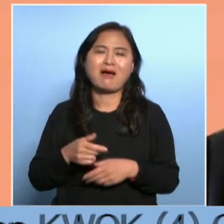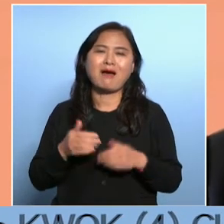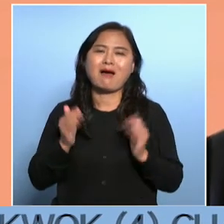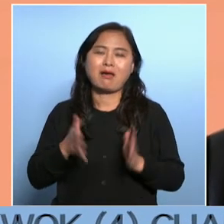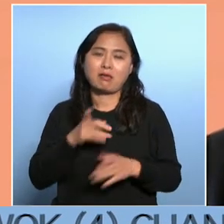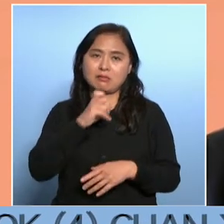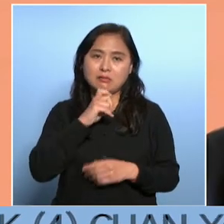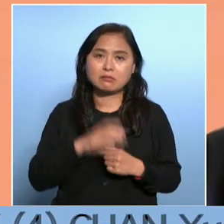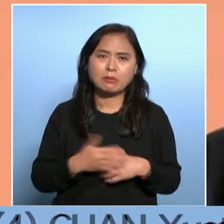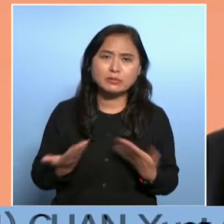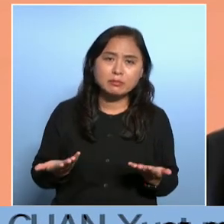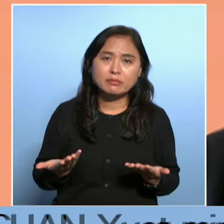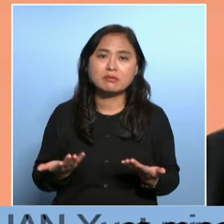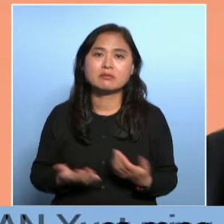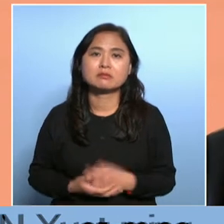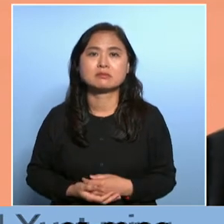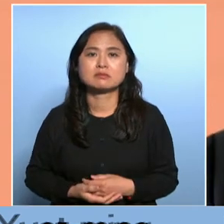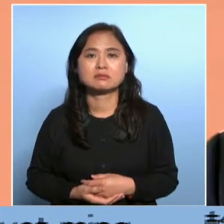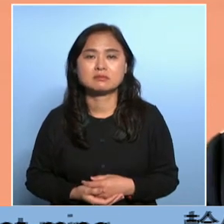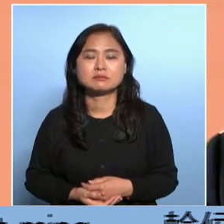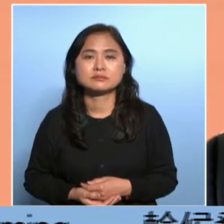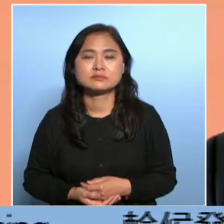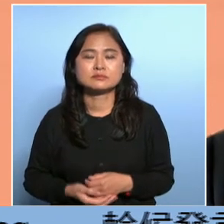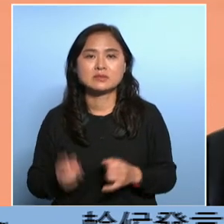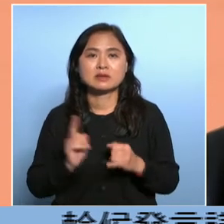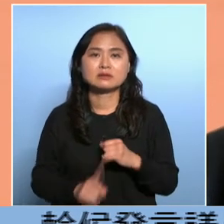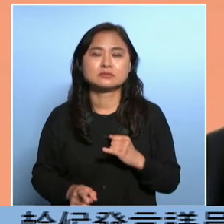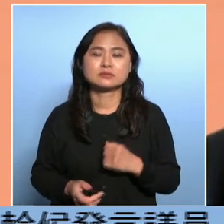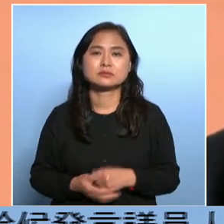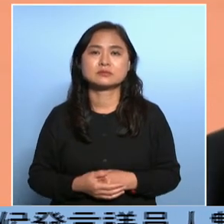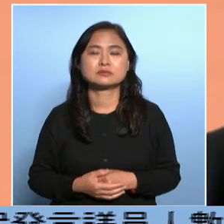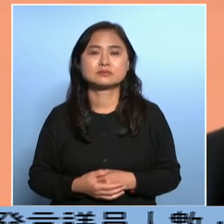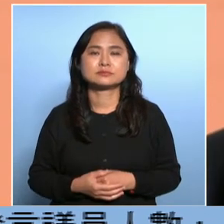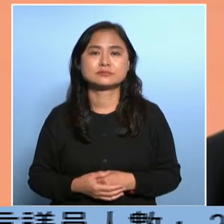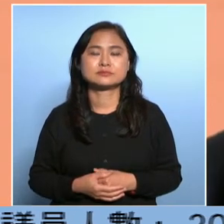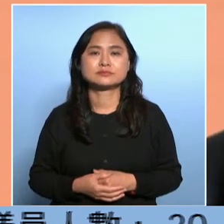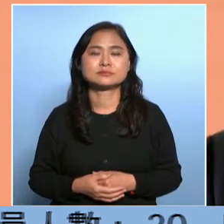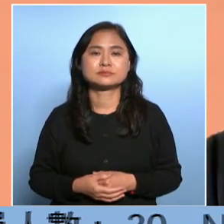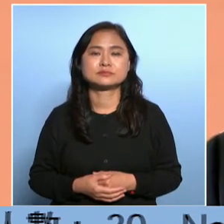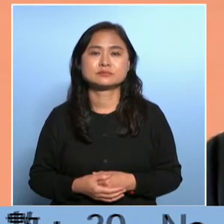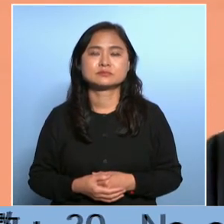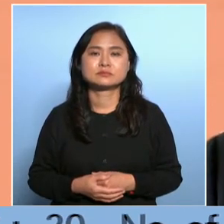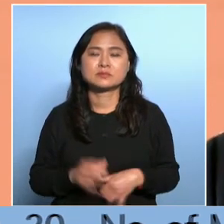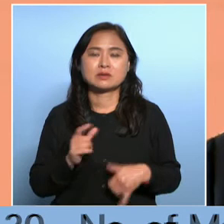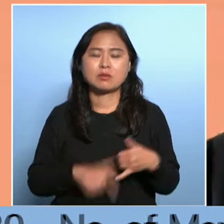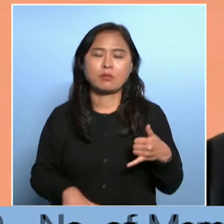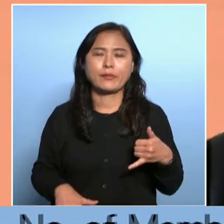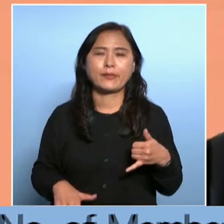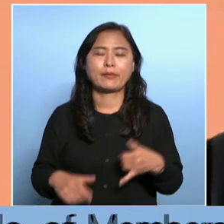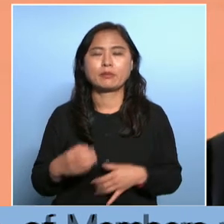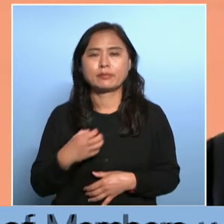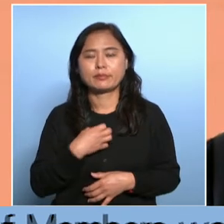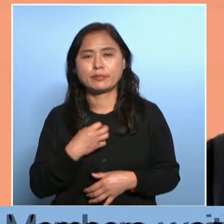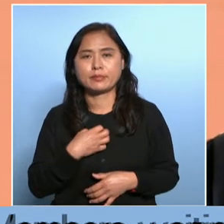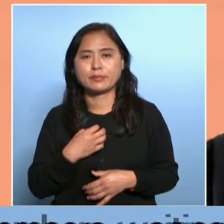many discs available, and therefore the quota is very limited. So what can be done about it? Well, my